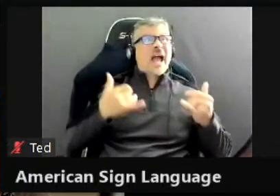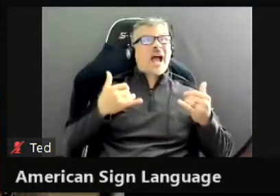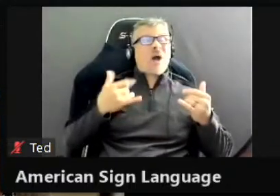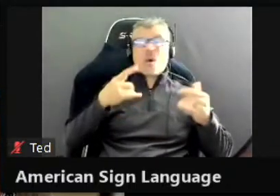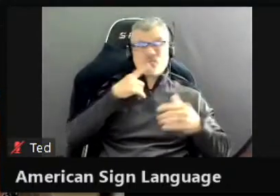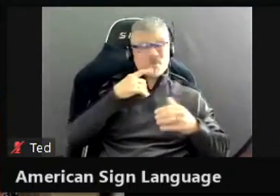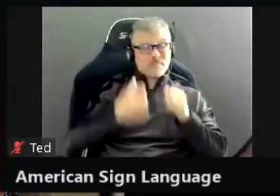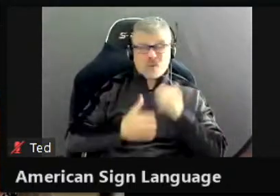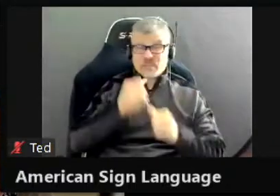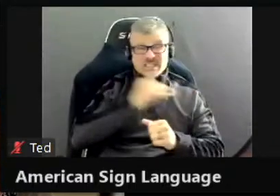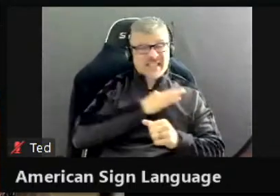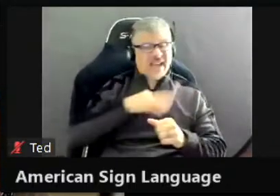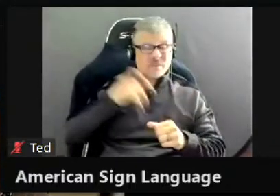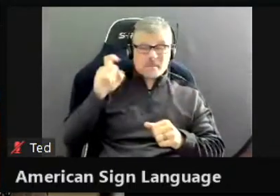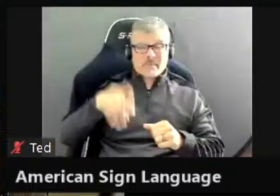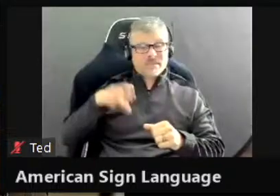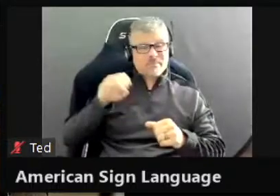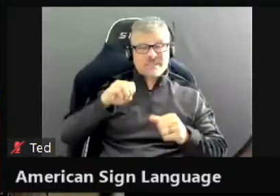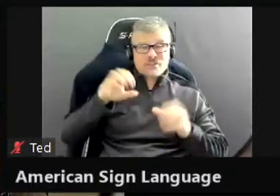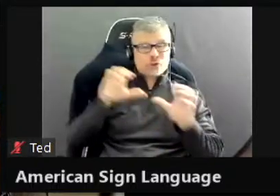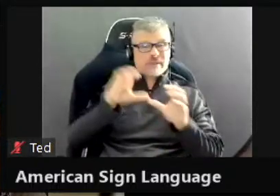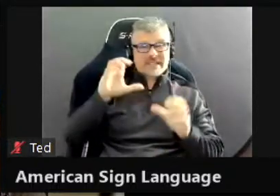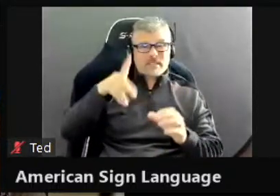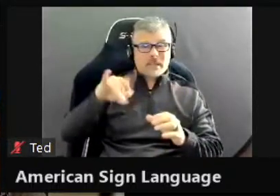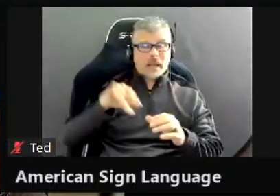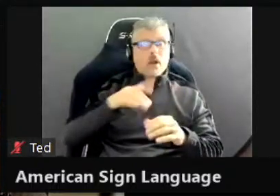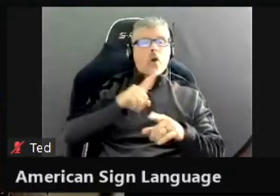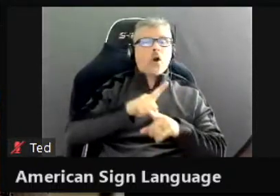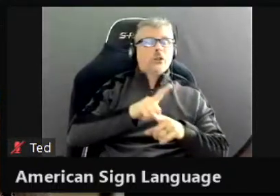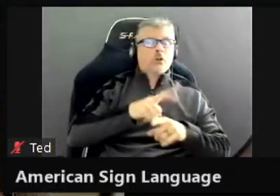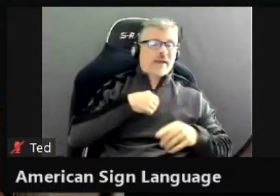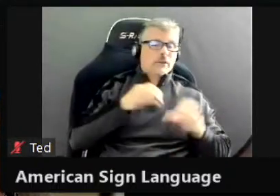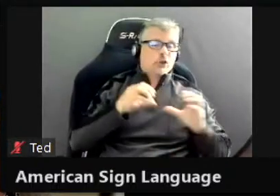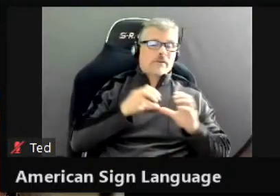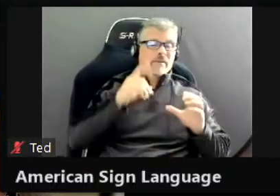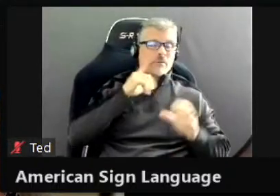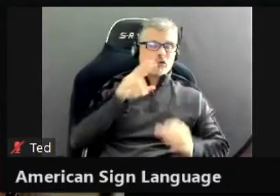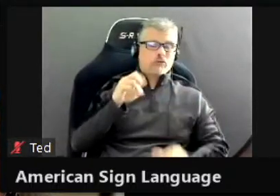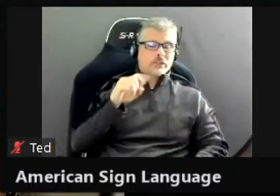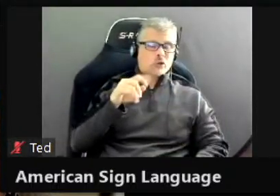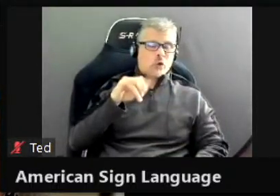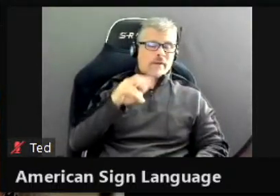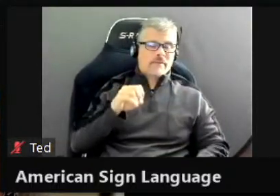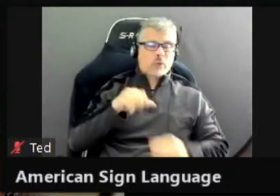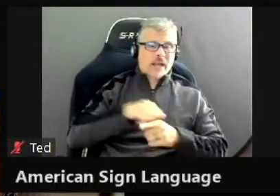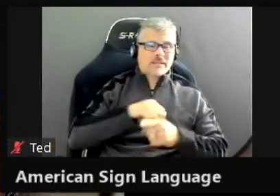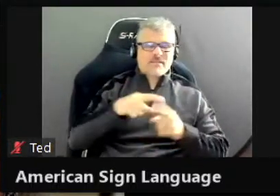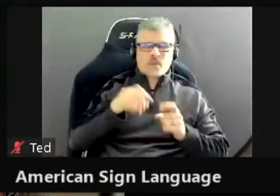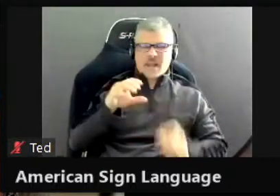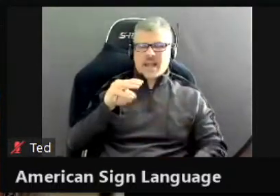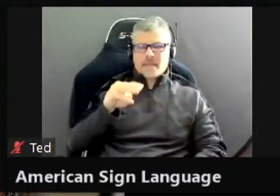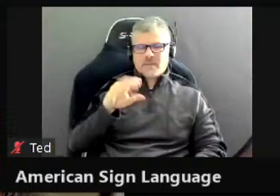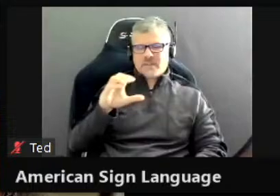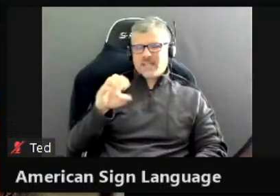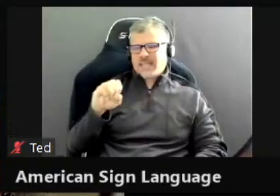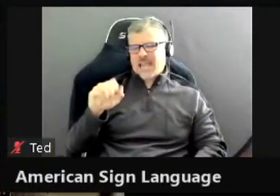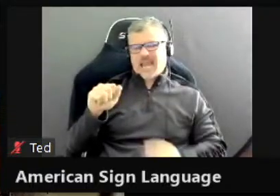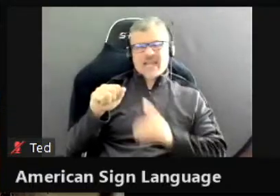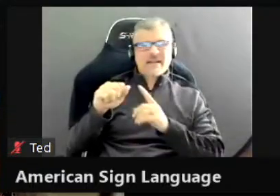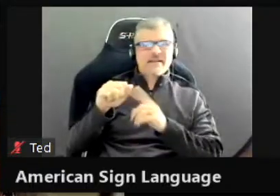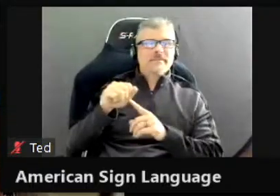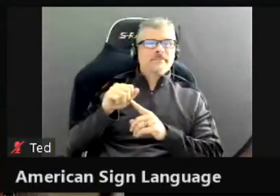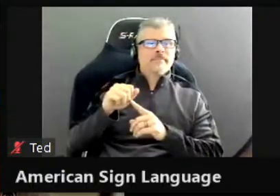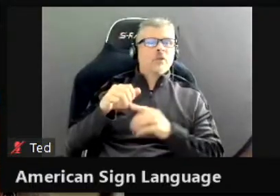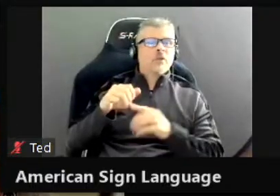have a certificate for restorative practices that was offered through MCEA. And the way that it's being